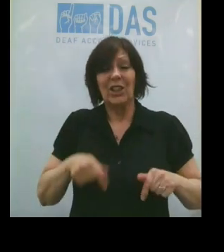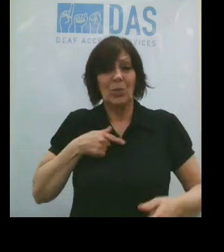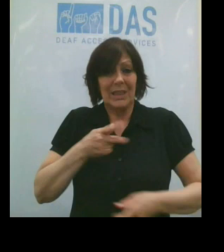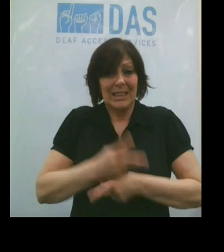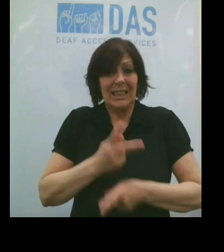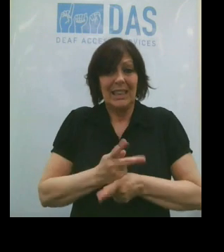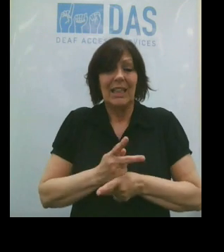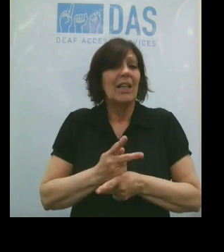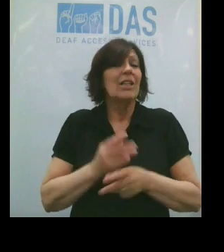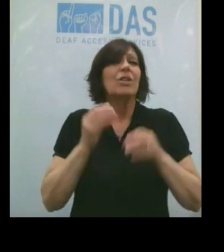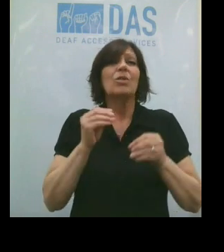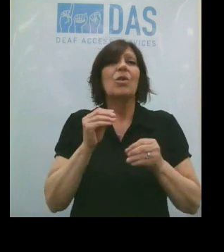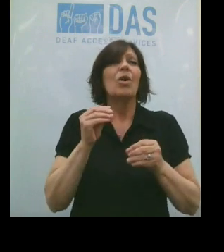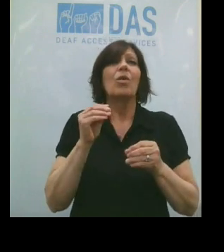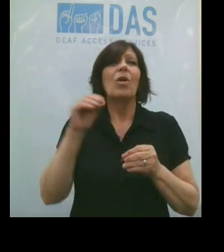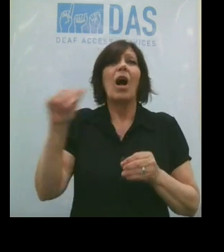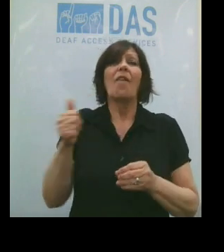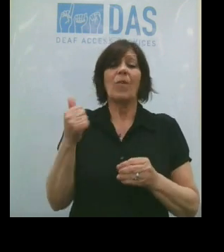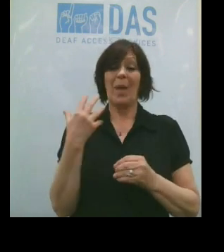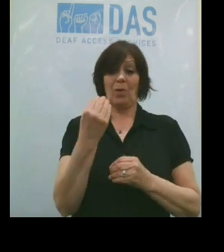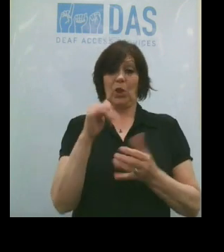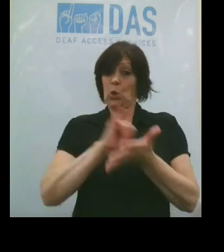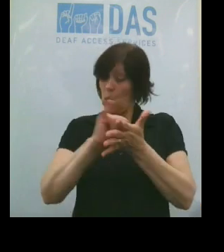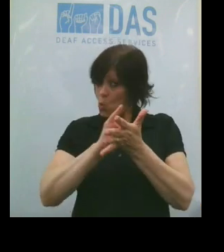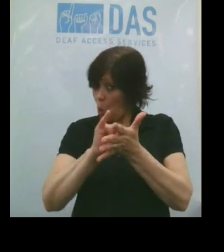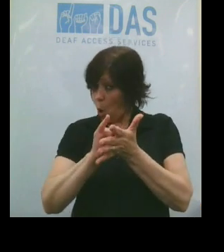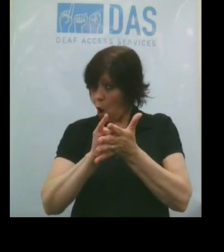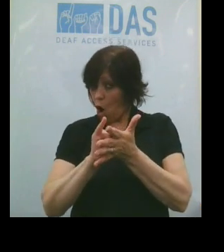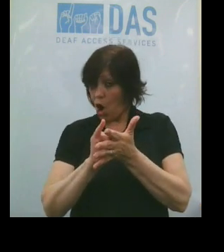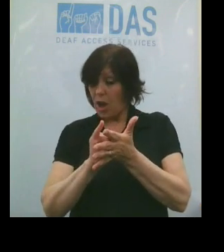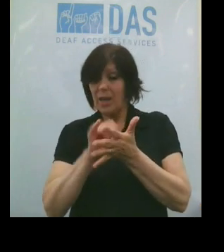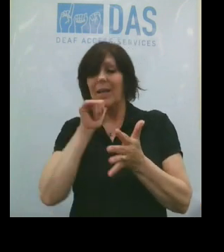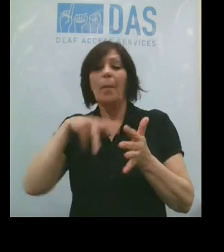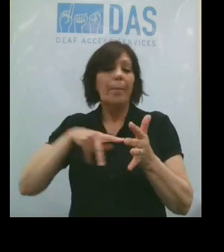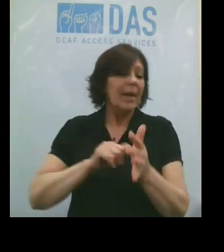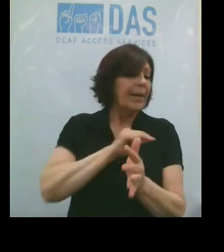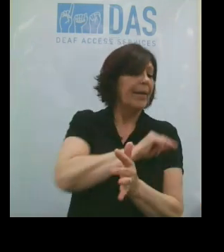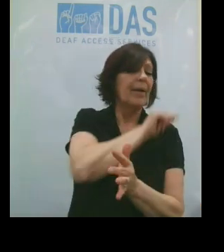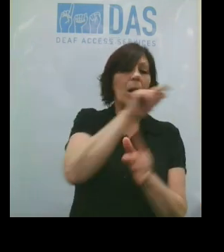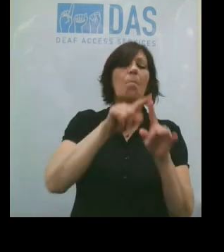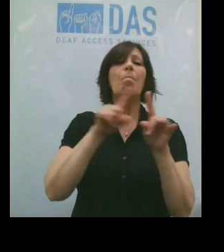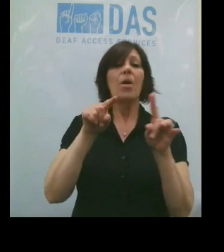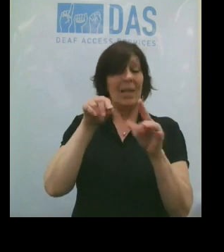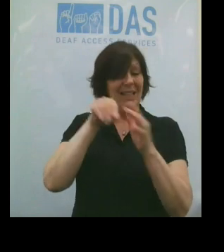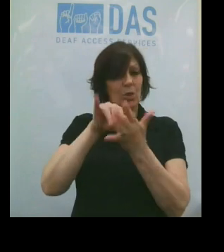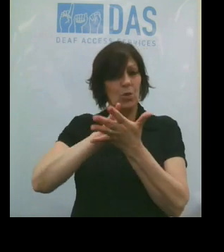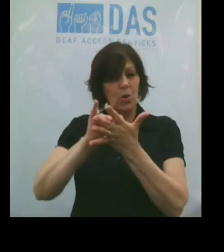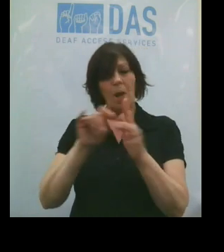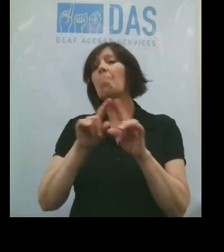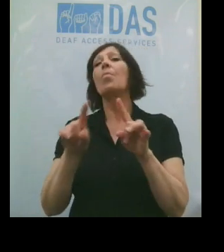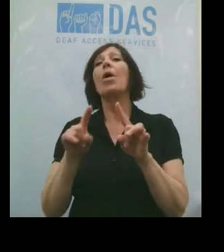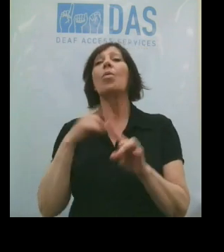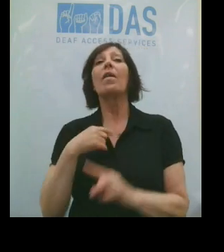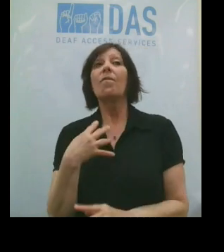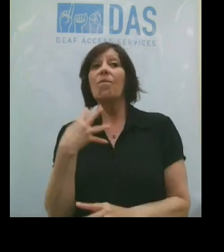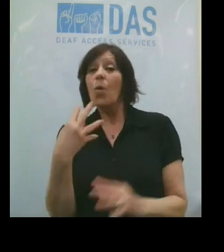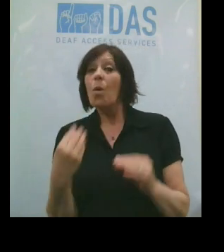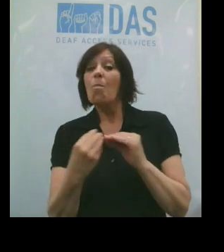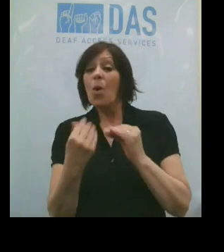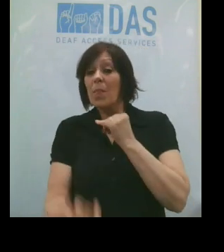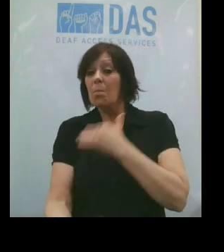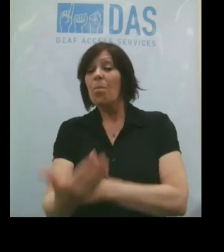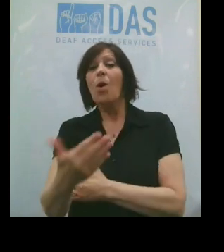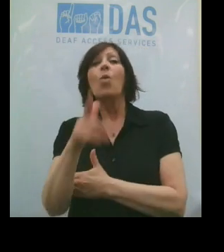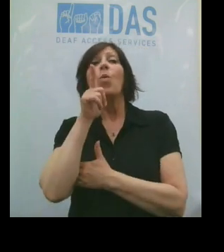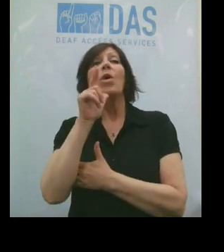that live outside of New York, but we do have 4 individuals in hospitals as of this morning who